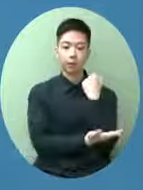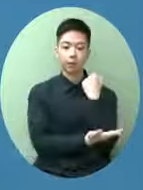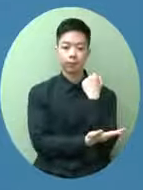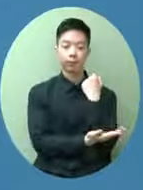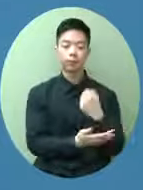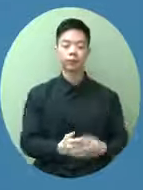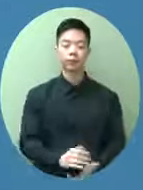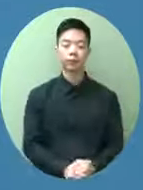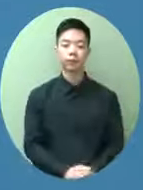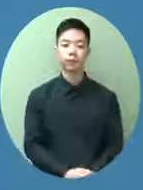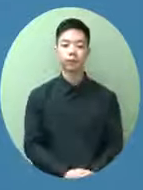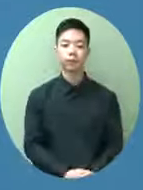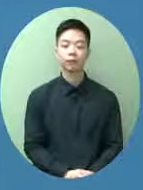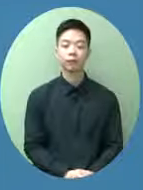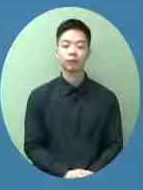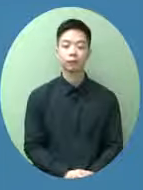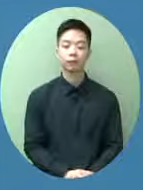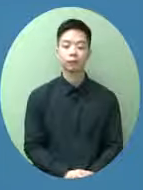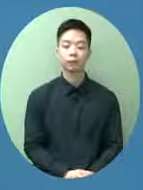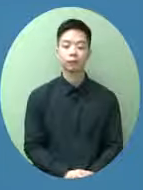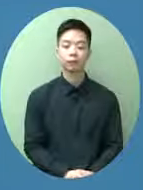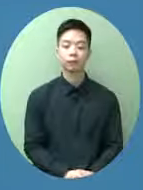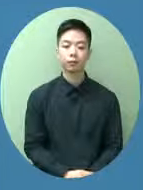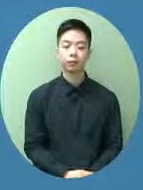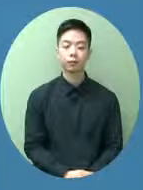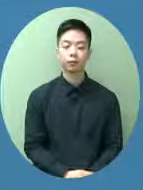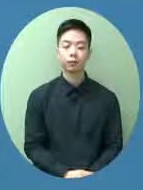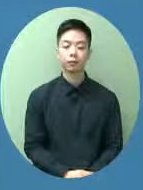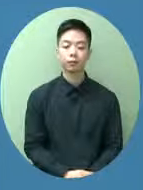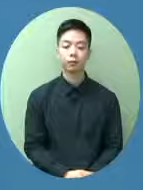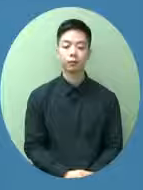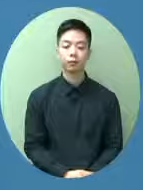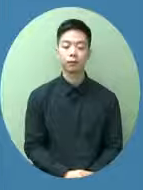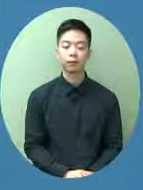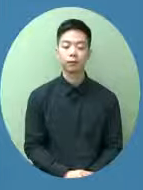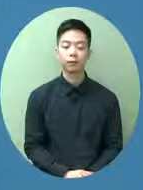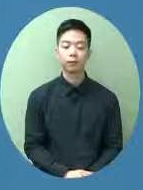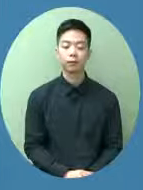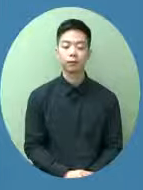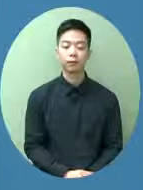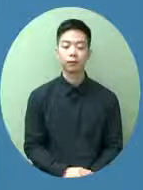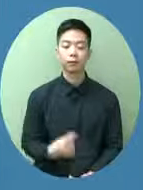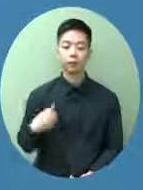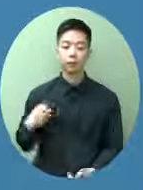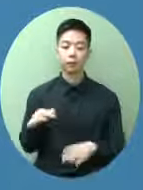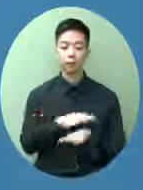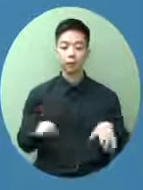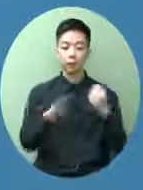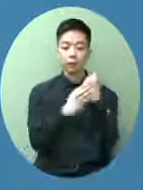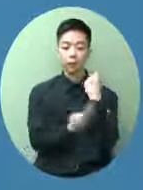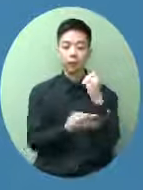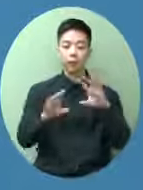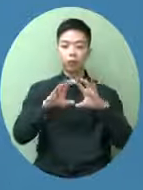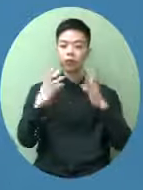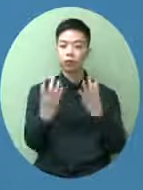security lawcould be disclosedso that was the legal positionbut in another contest